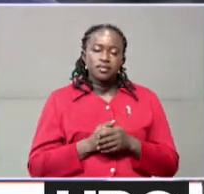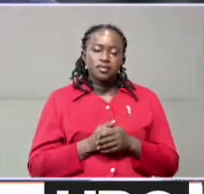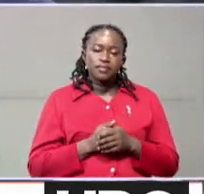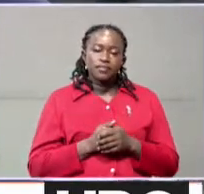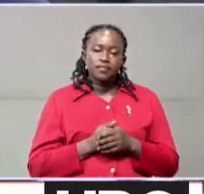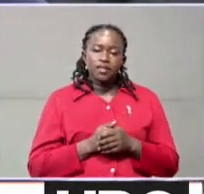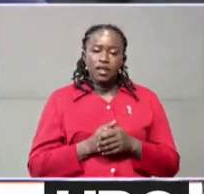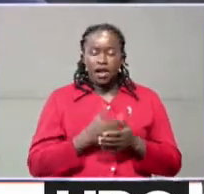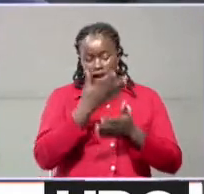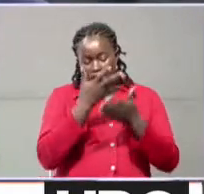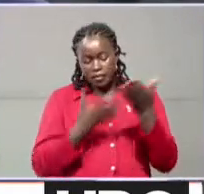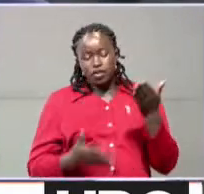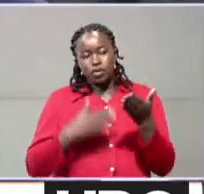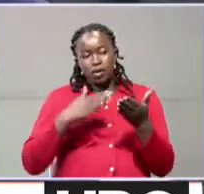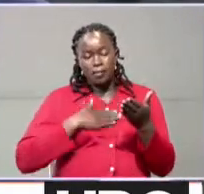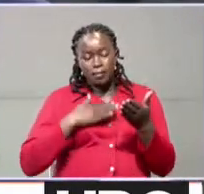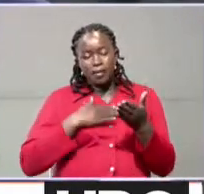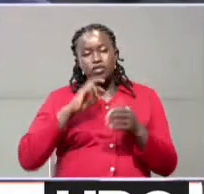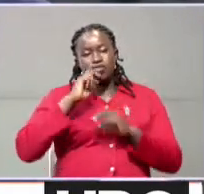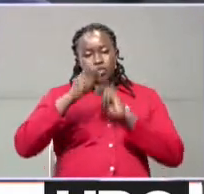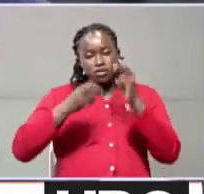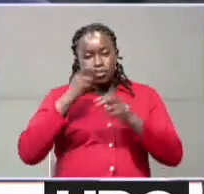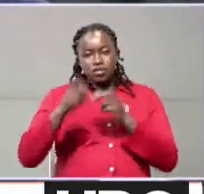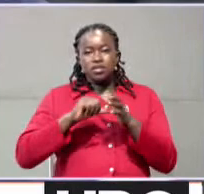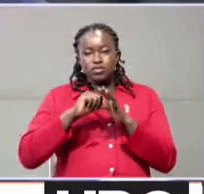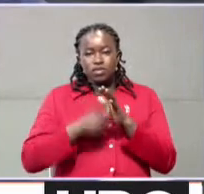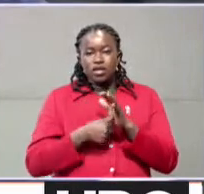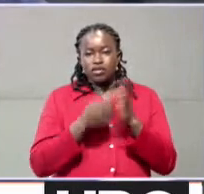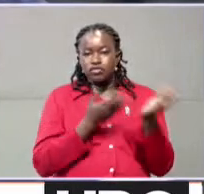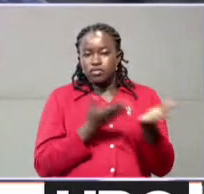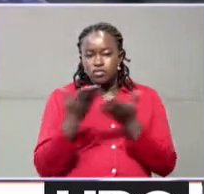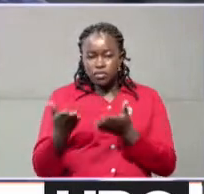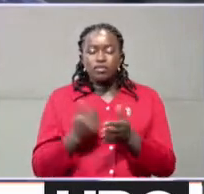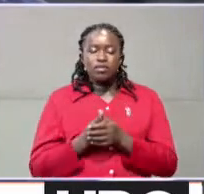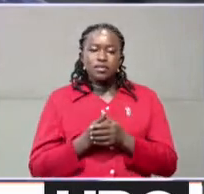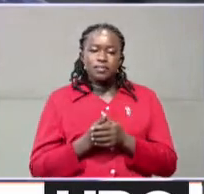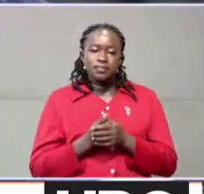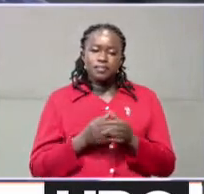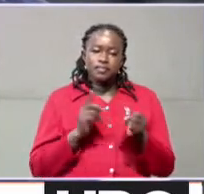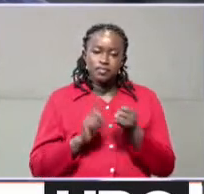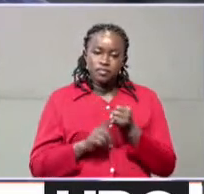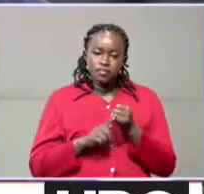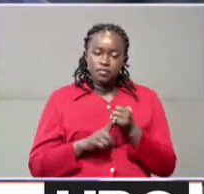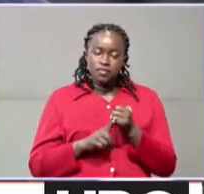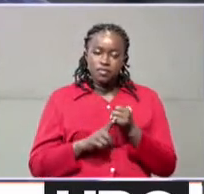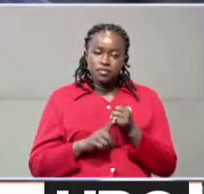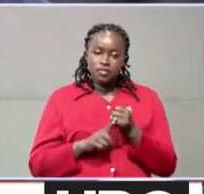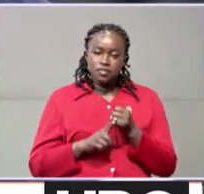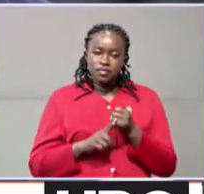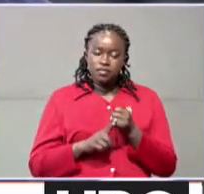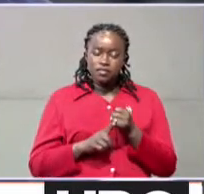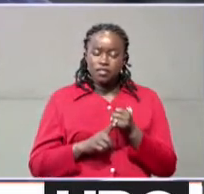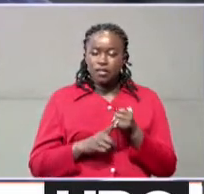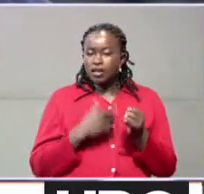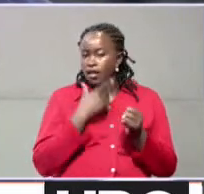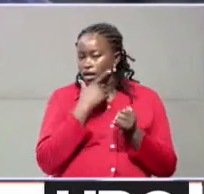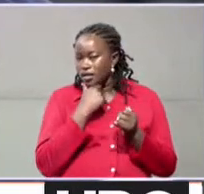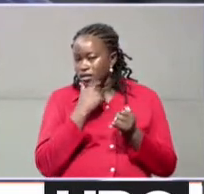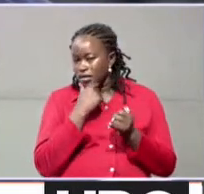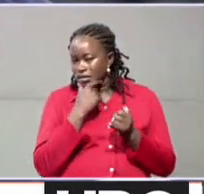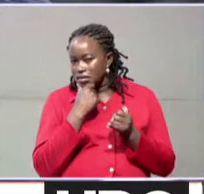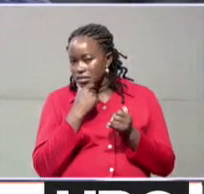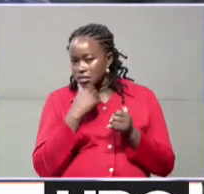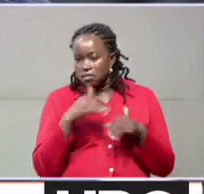below are my responses to the issues raised one on the alleged negligence